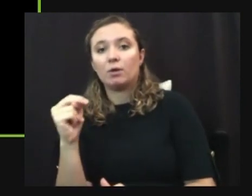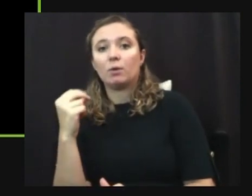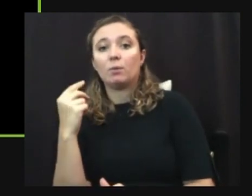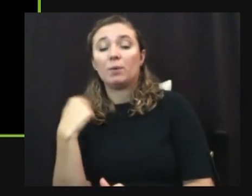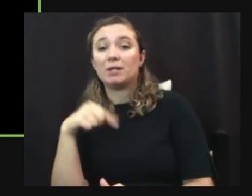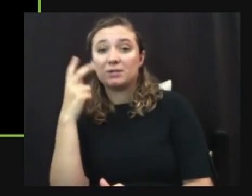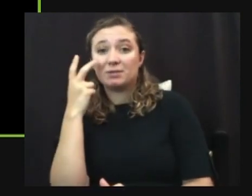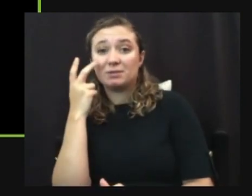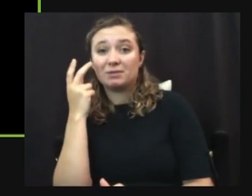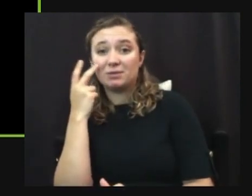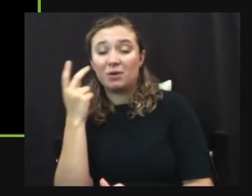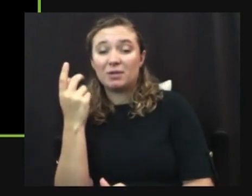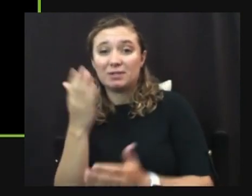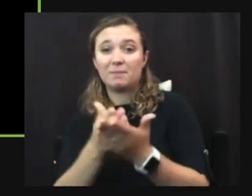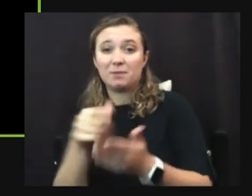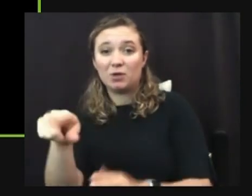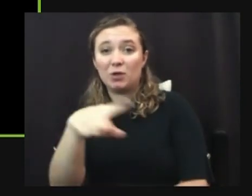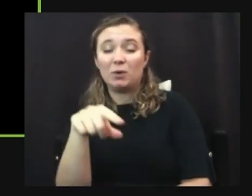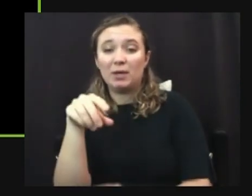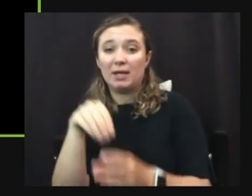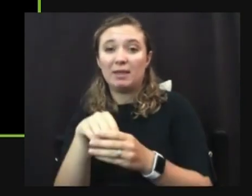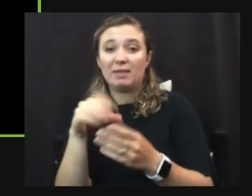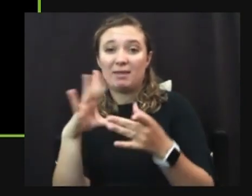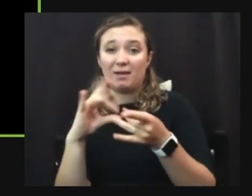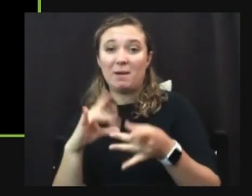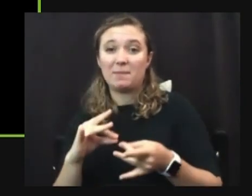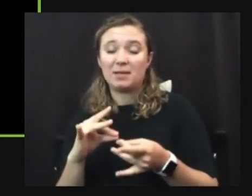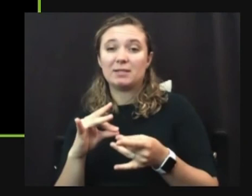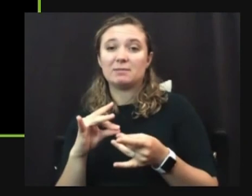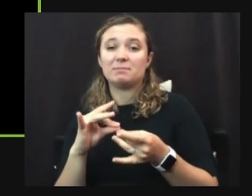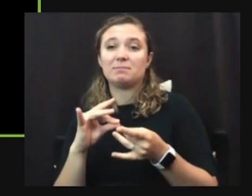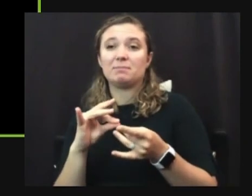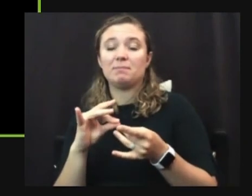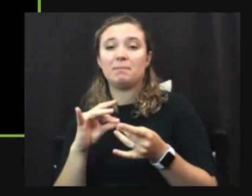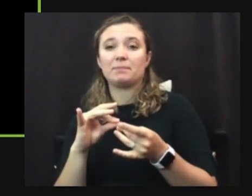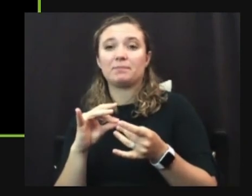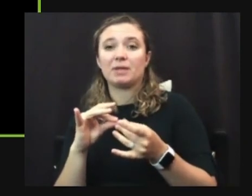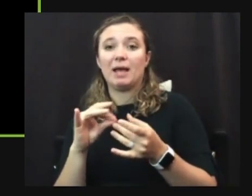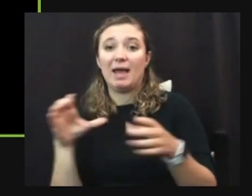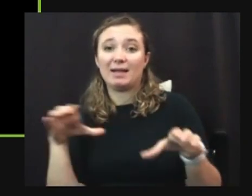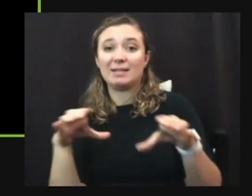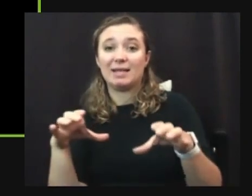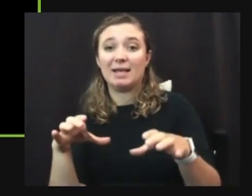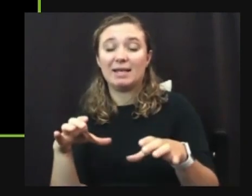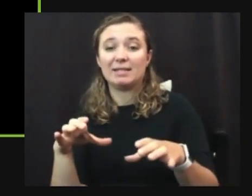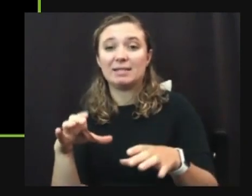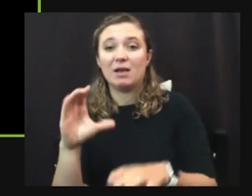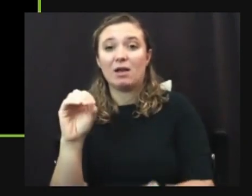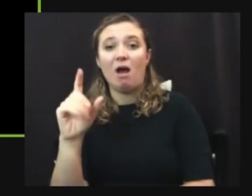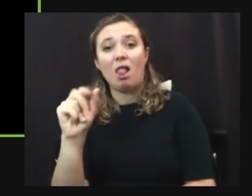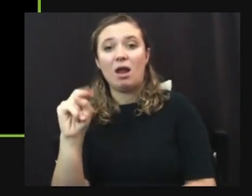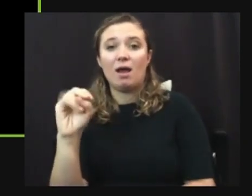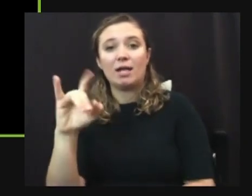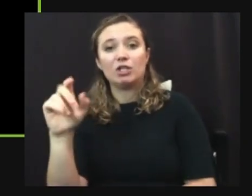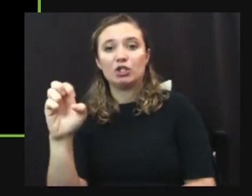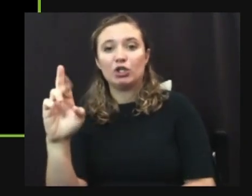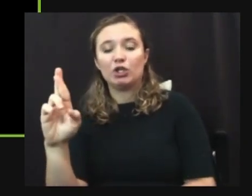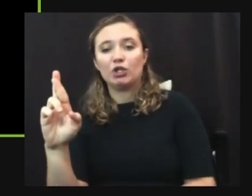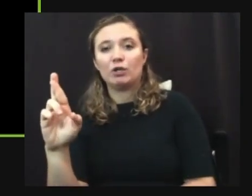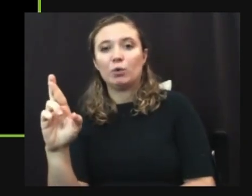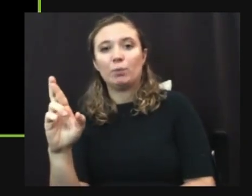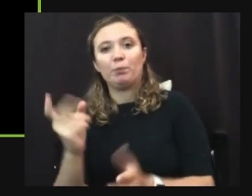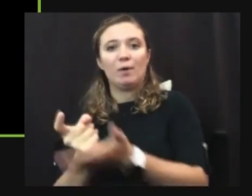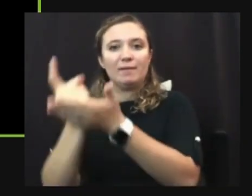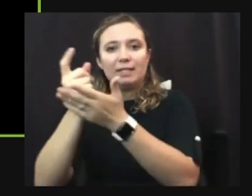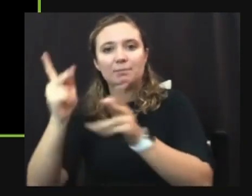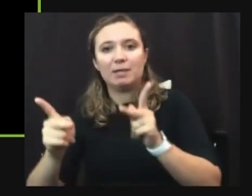colonizers. You were using your innate privilege and your academic privilege, and you were trying